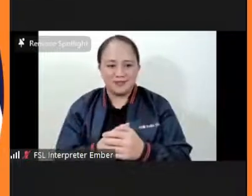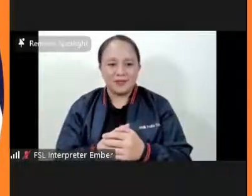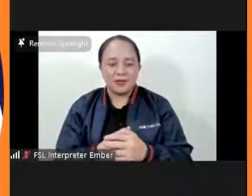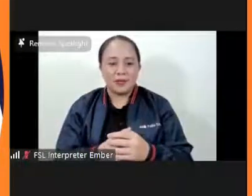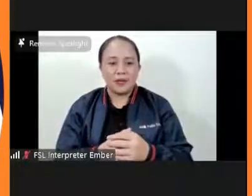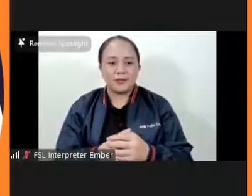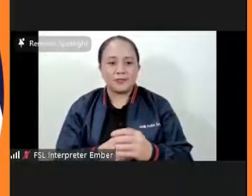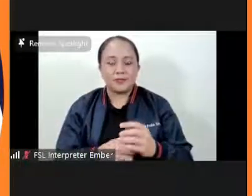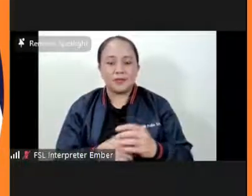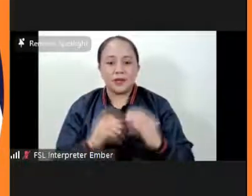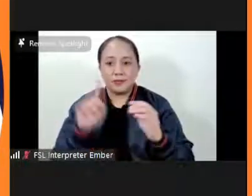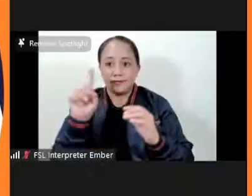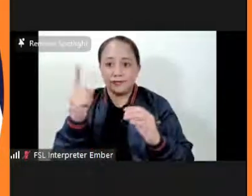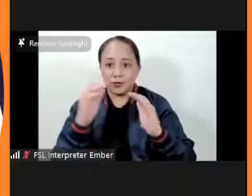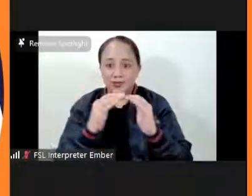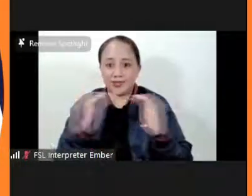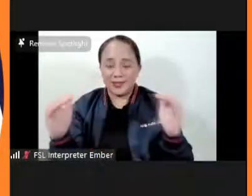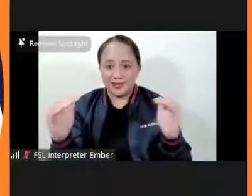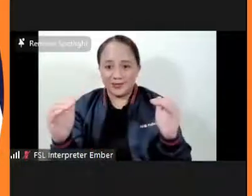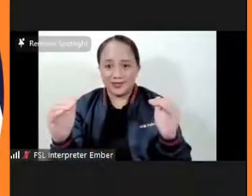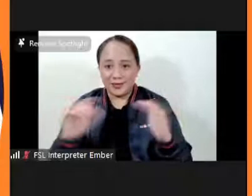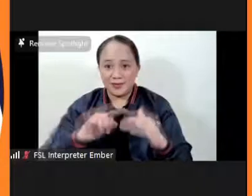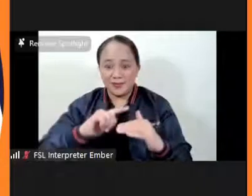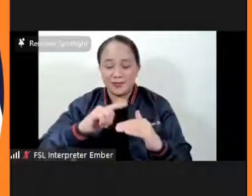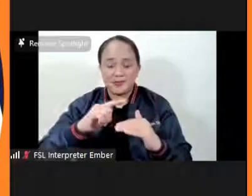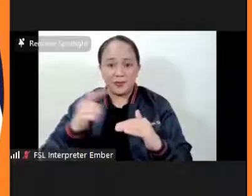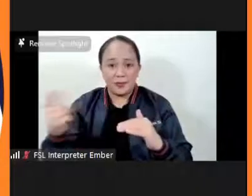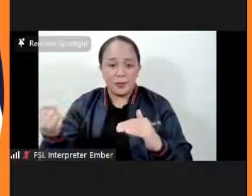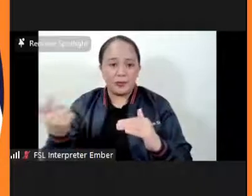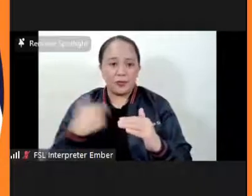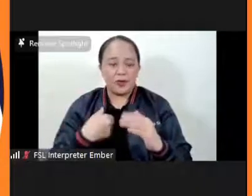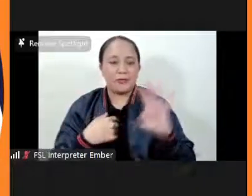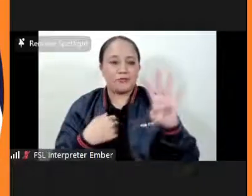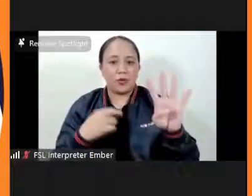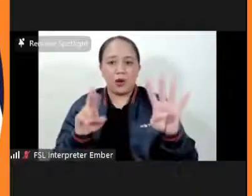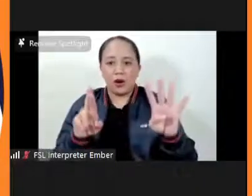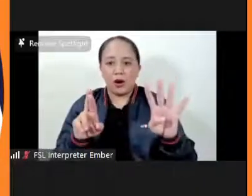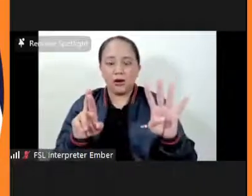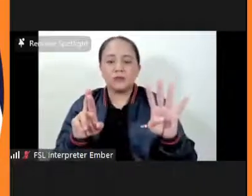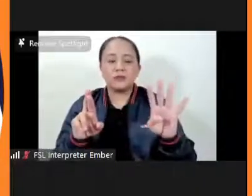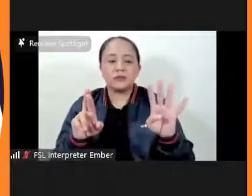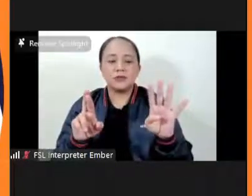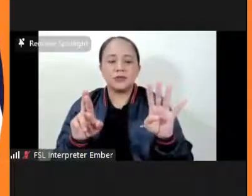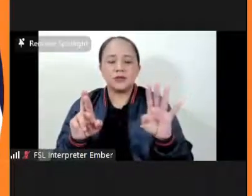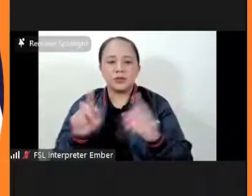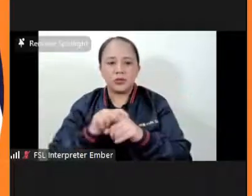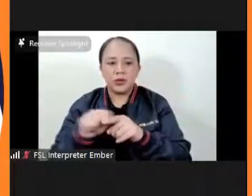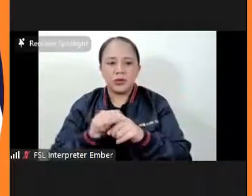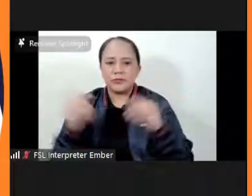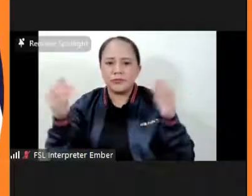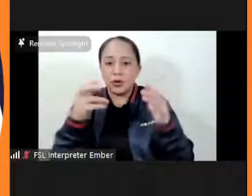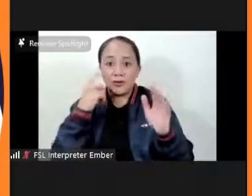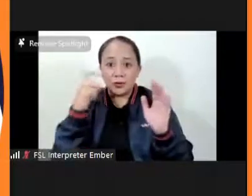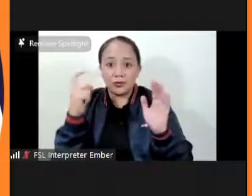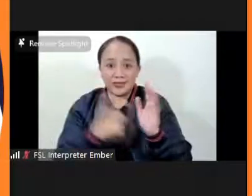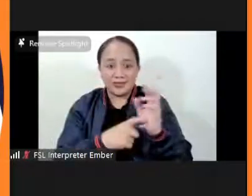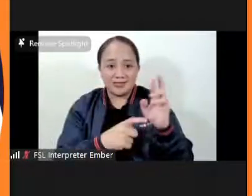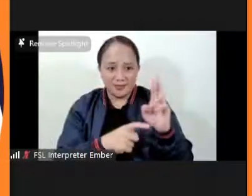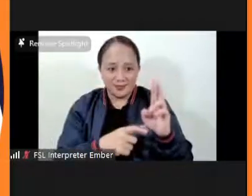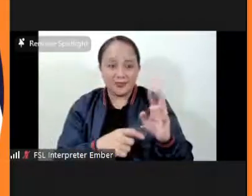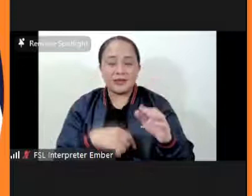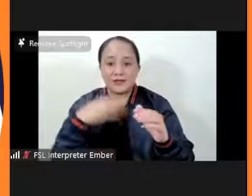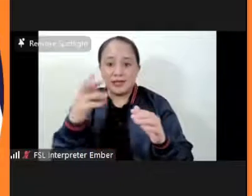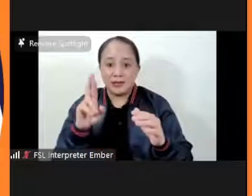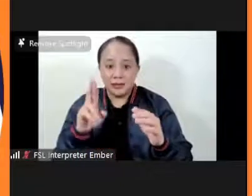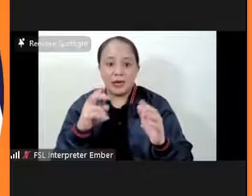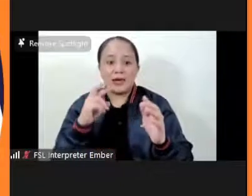The first level of the ladderized training program is the 4 R's training, which focuses on recognizing,